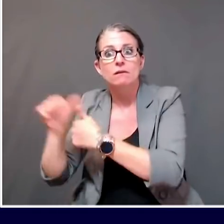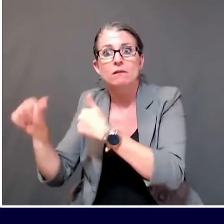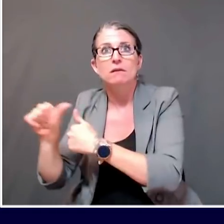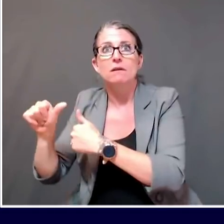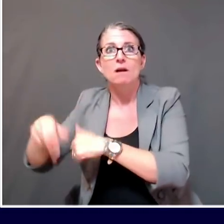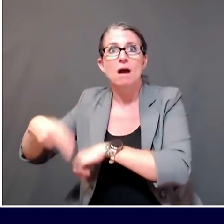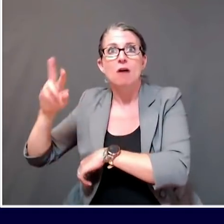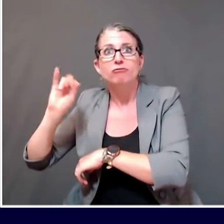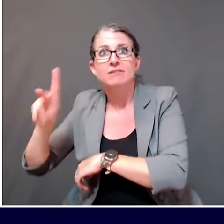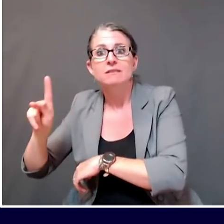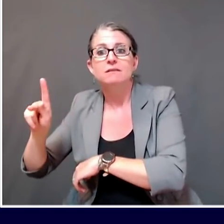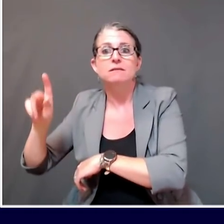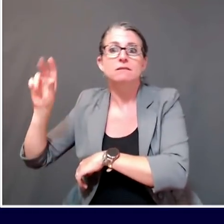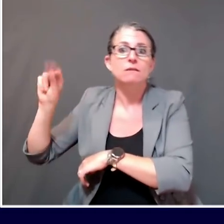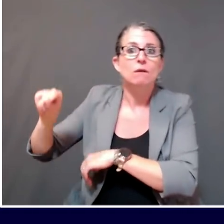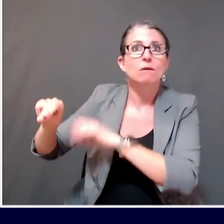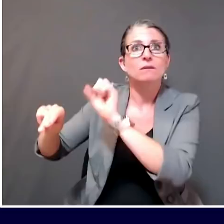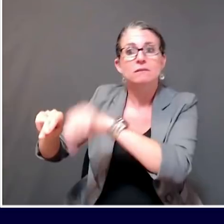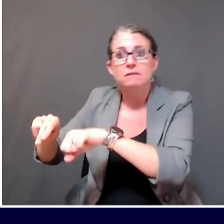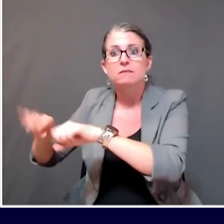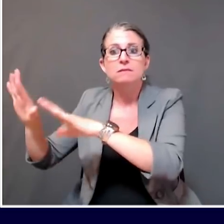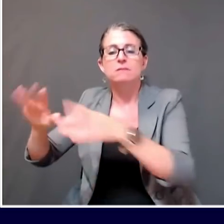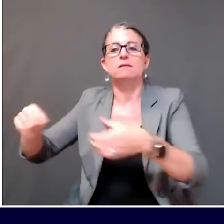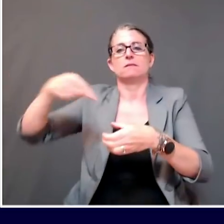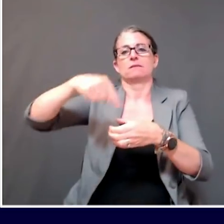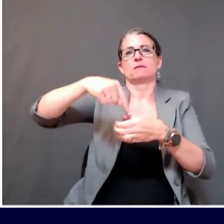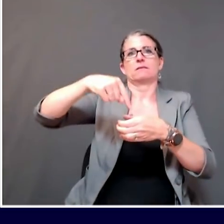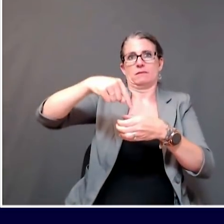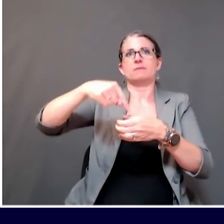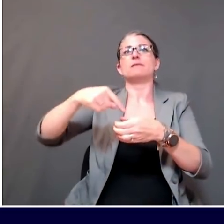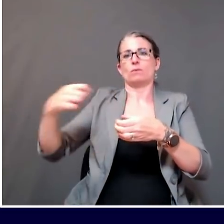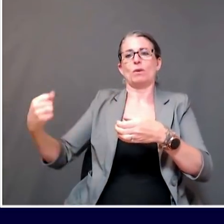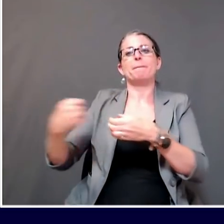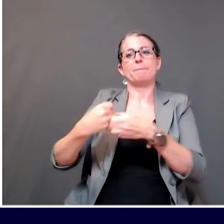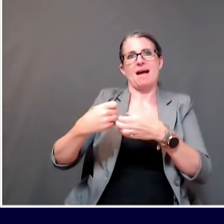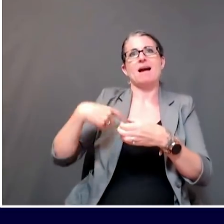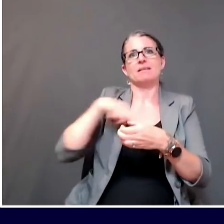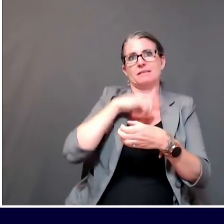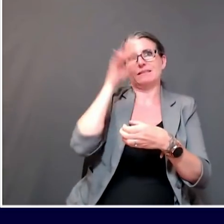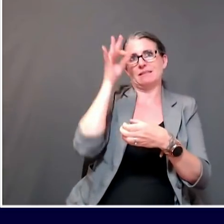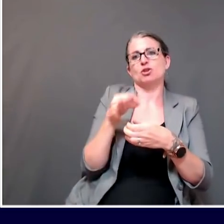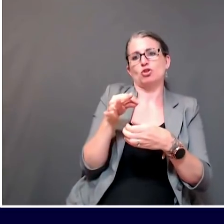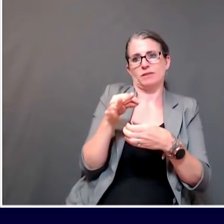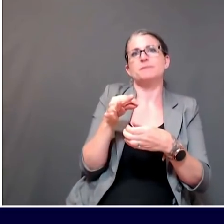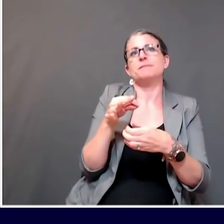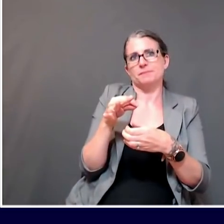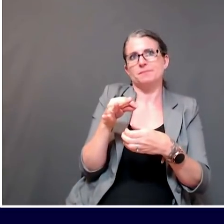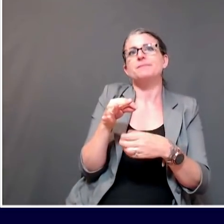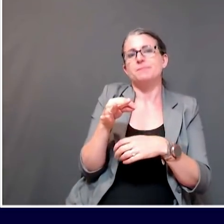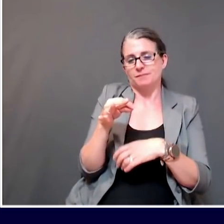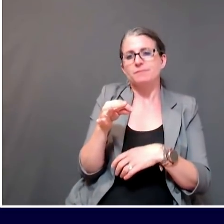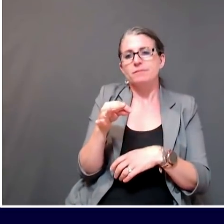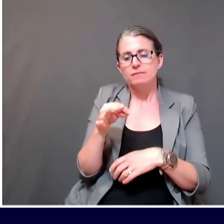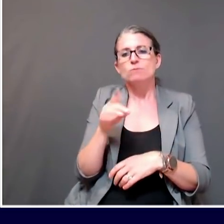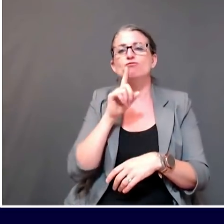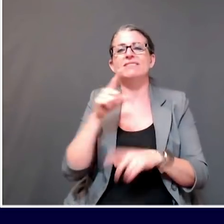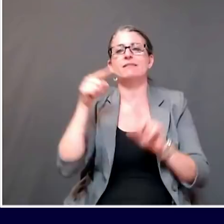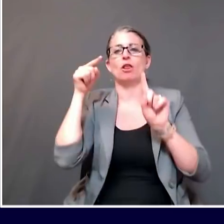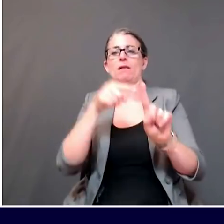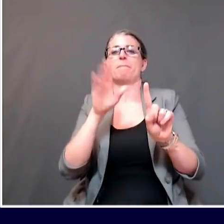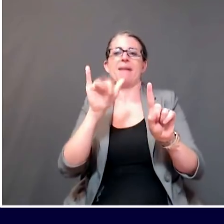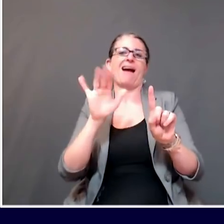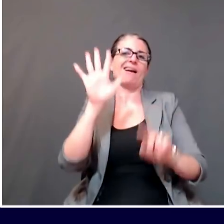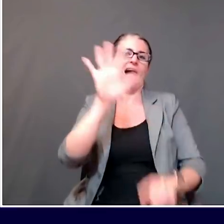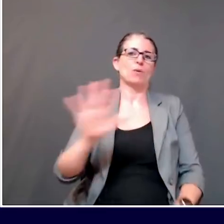of COVID-19 at the county level. Some of those get distilled by different websites into a certain number that